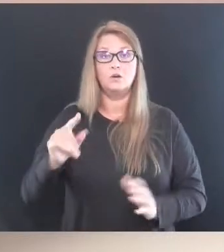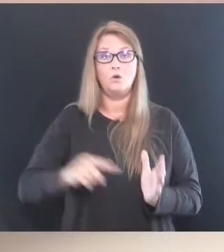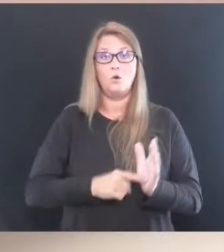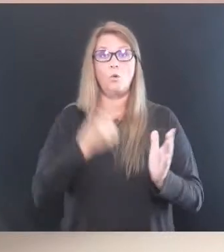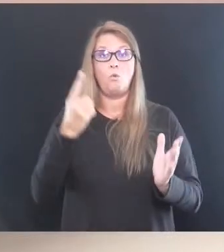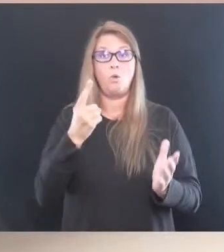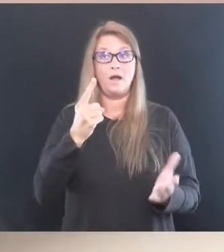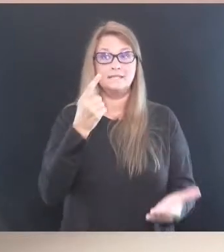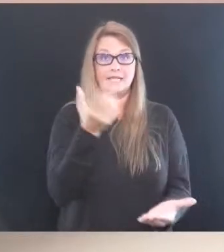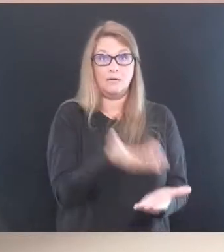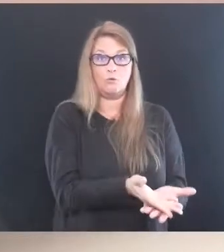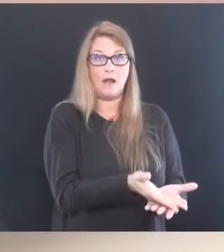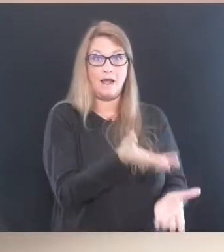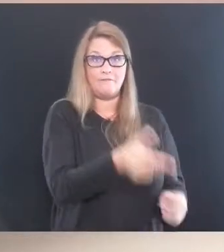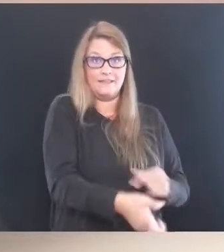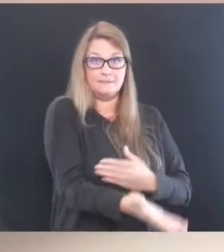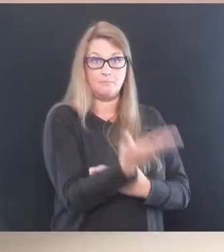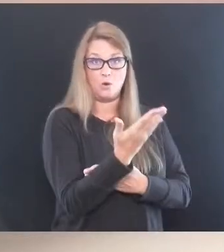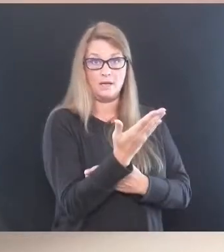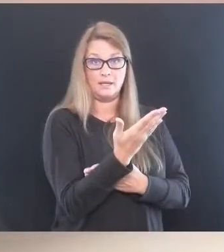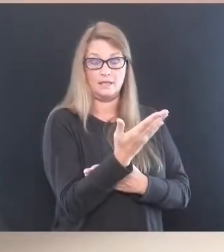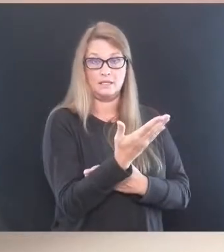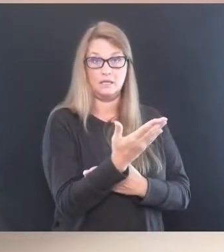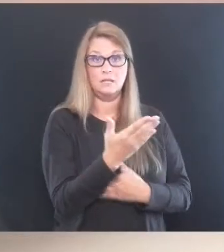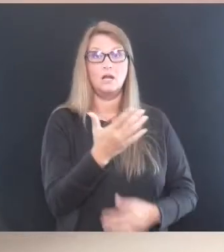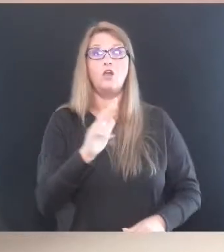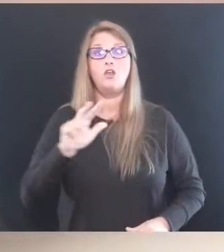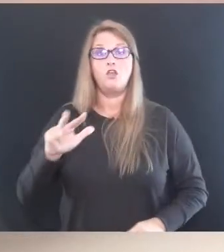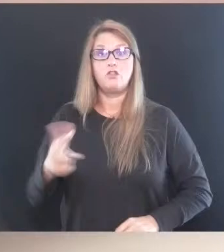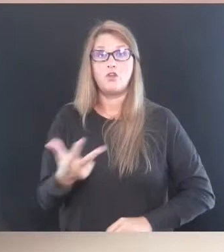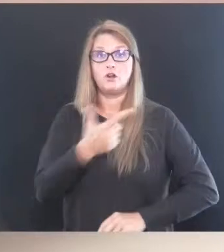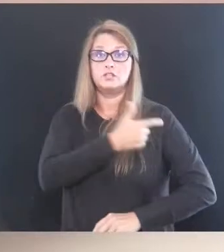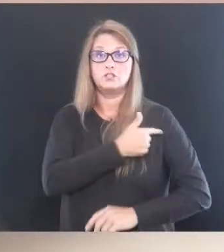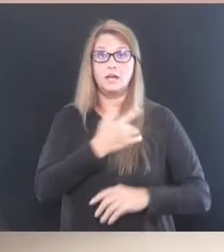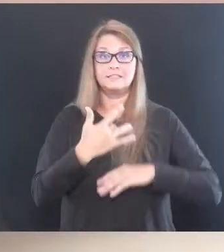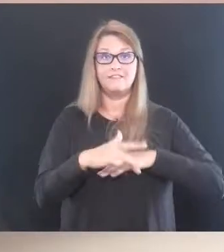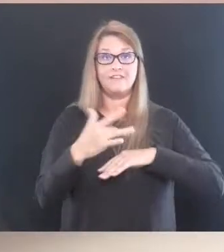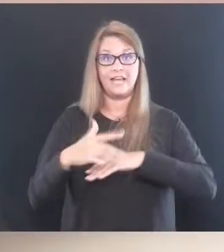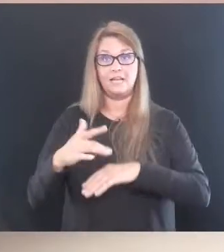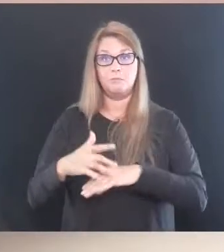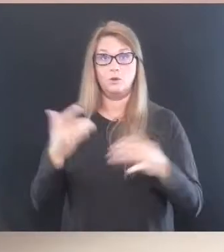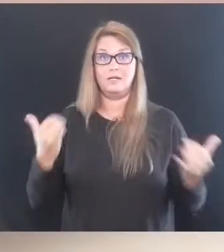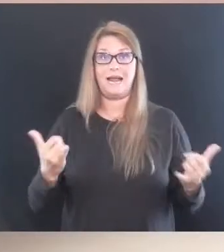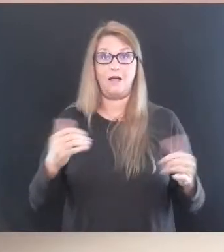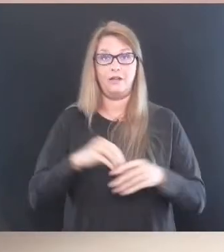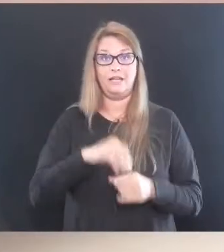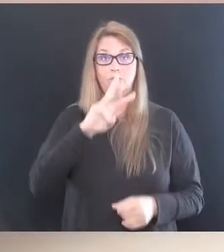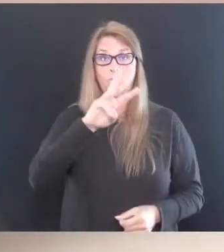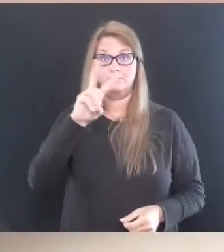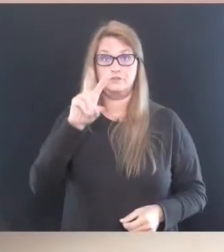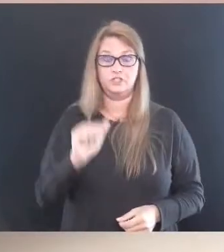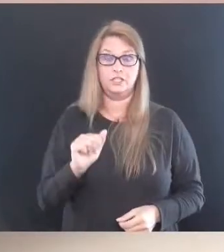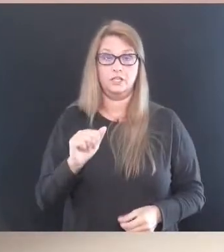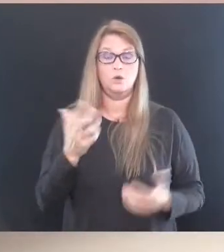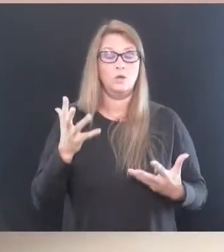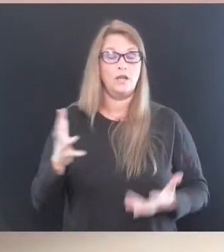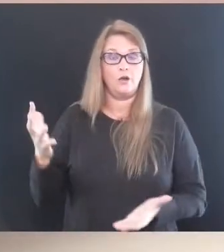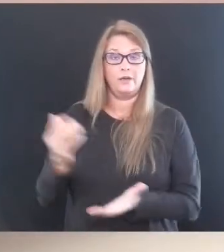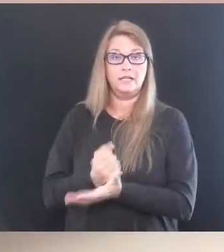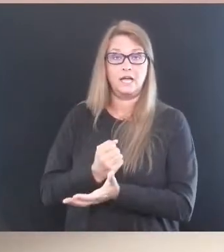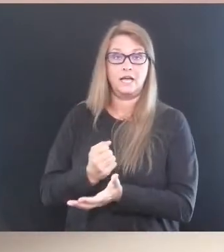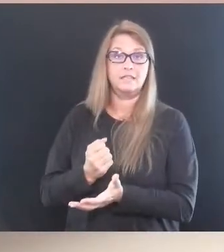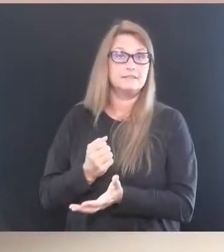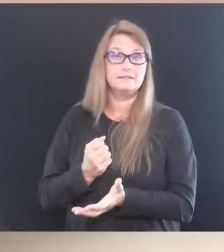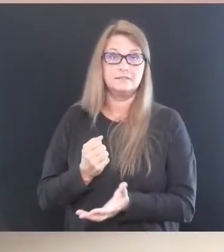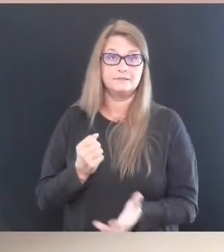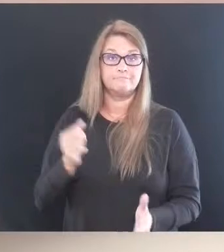notice came through this morning, booster shots were available in West Virginia. We did receive word from